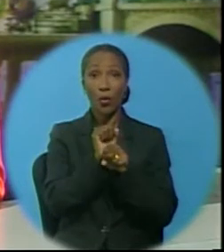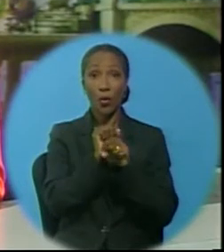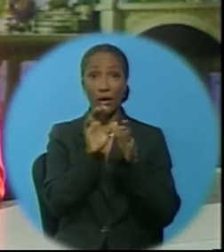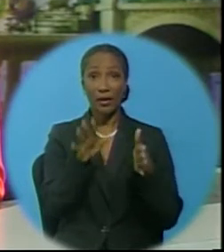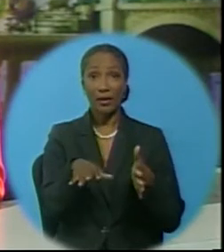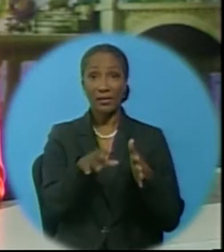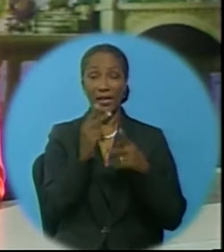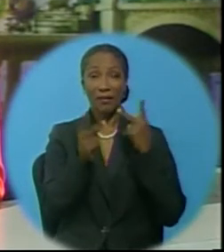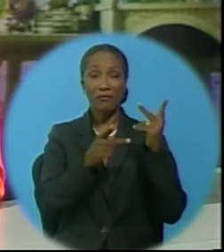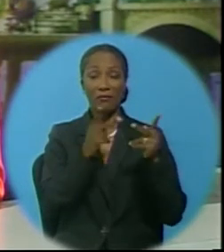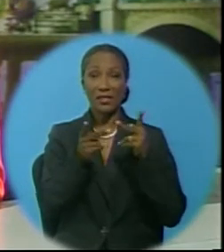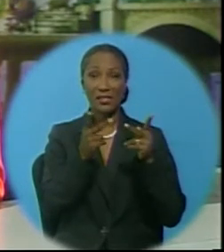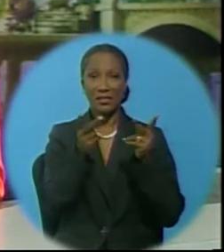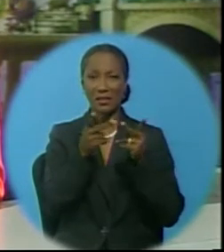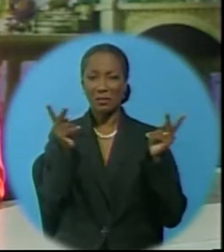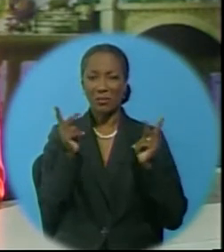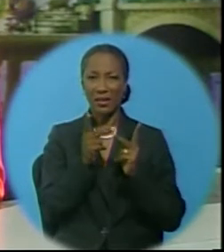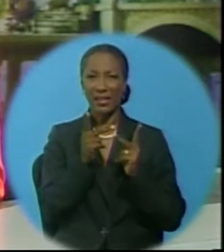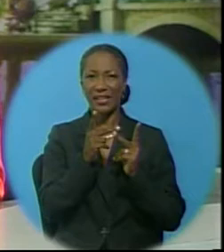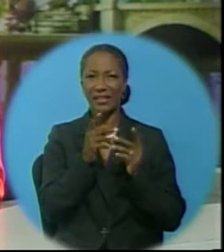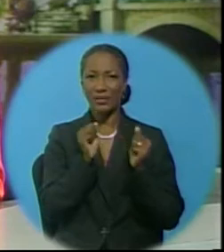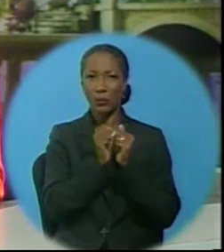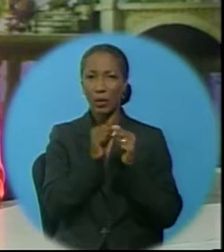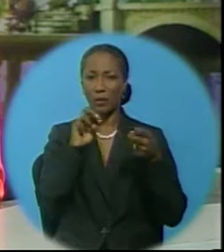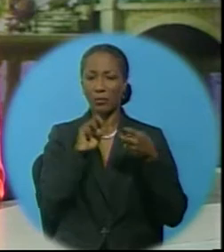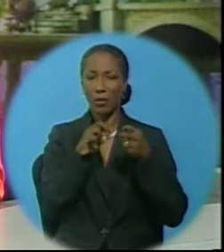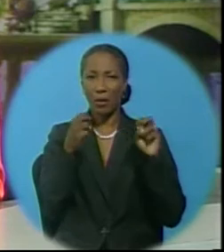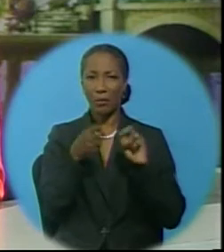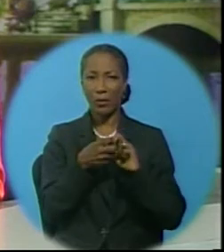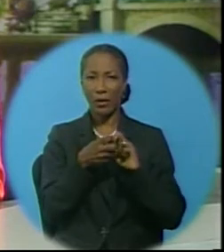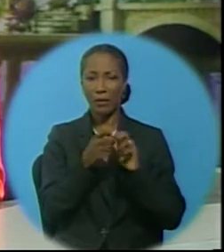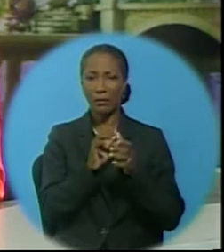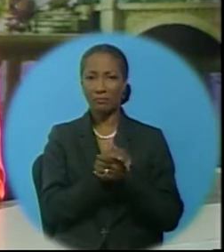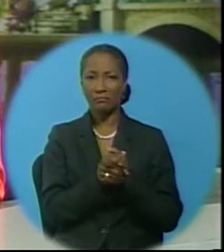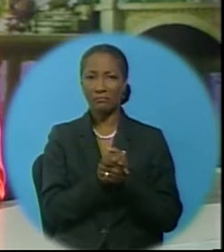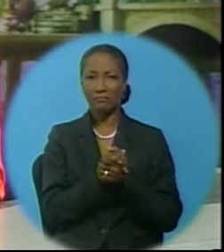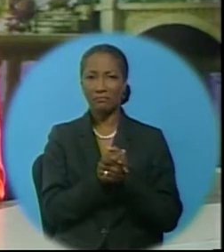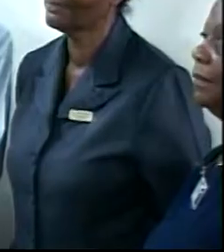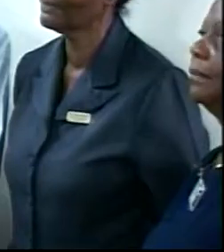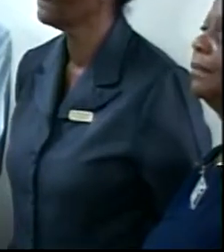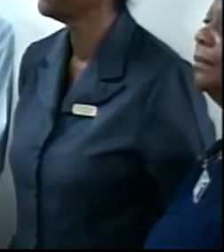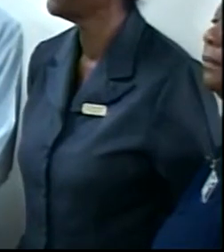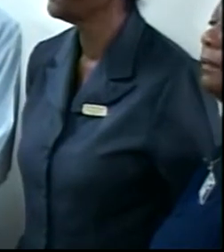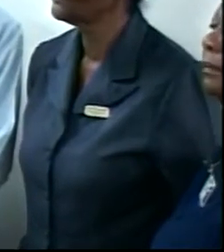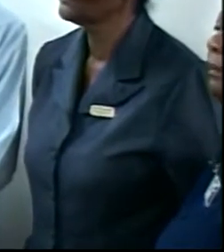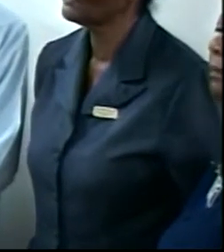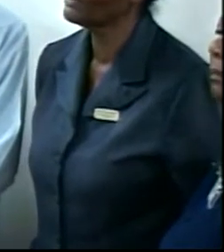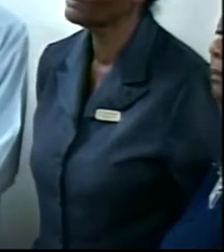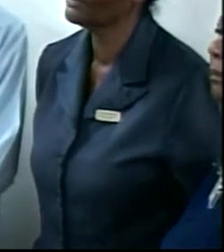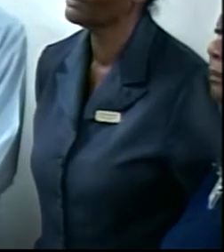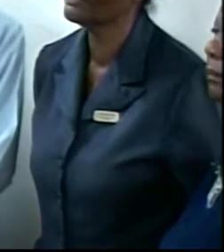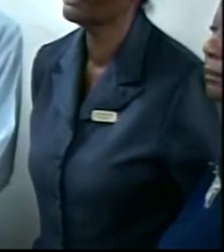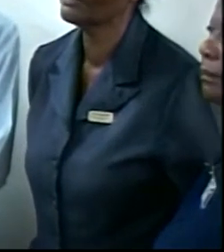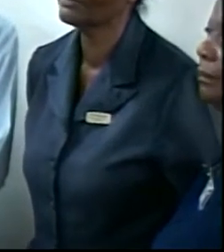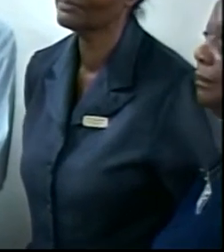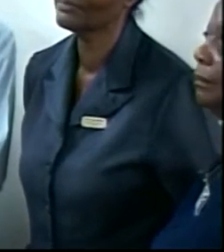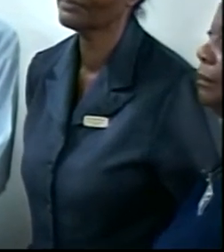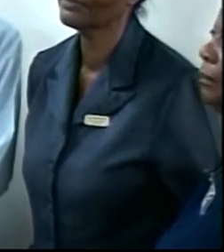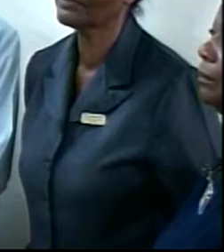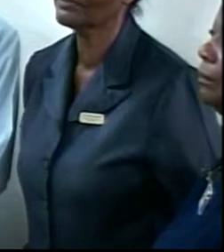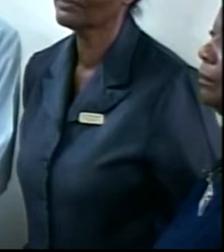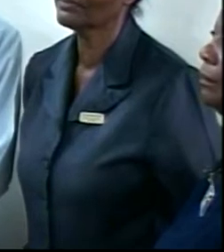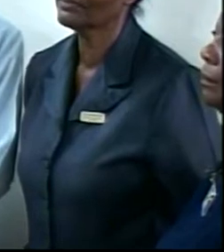the pharmacy storeroom, which reportedly has poor ventilation. We had a situation this morning where a number of